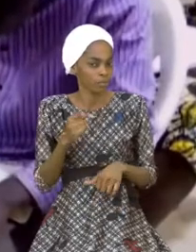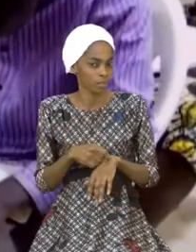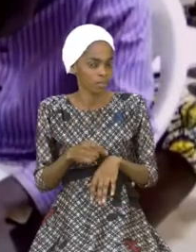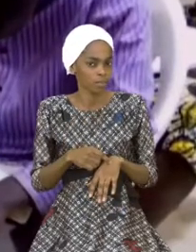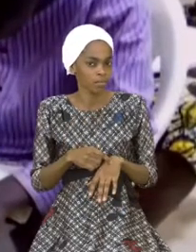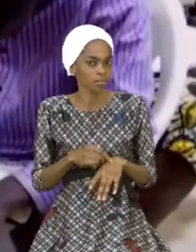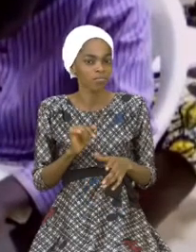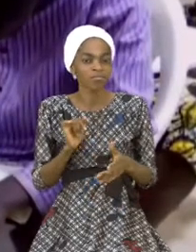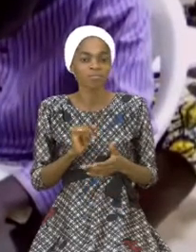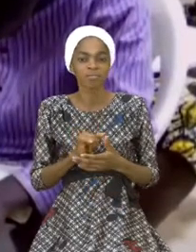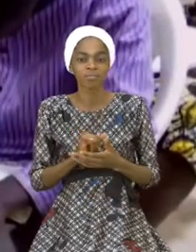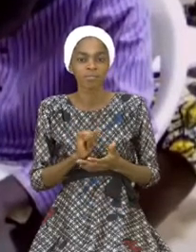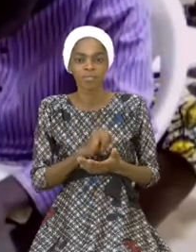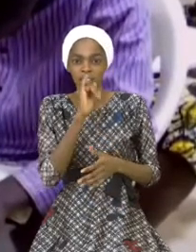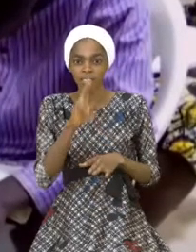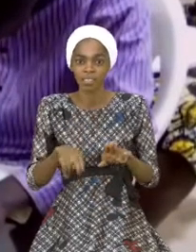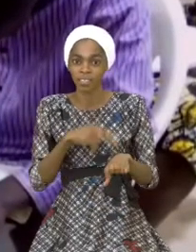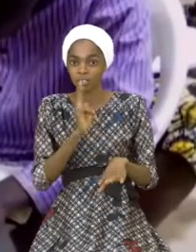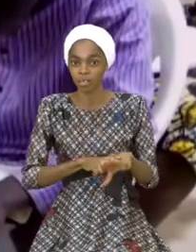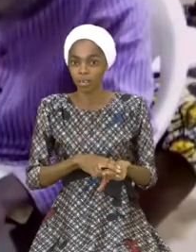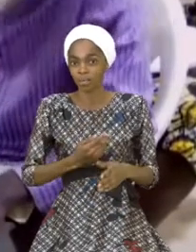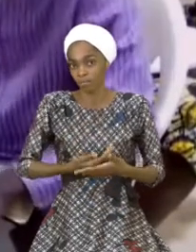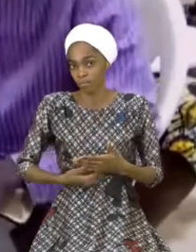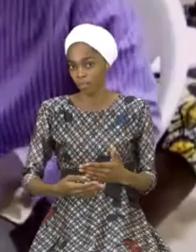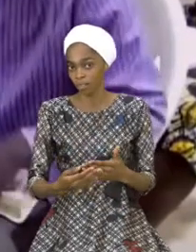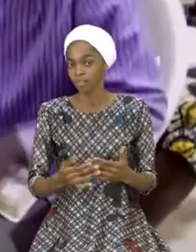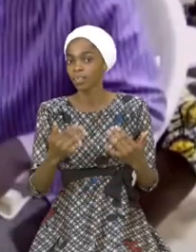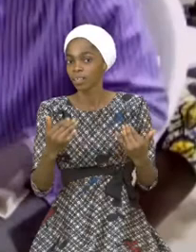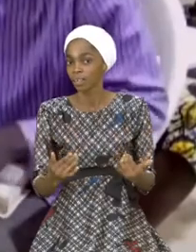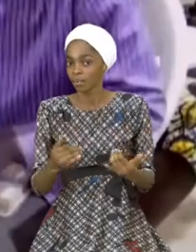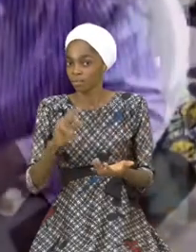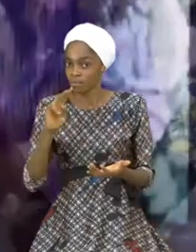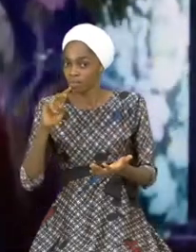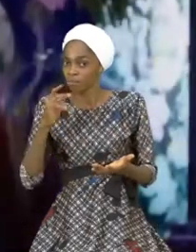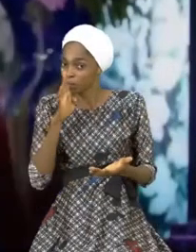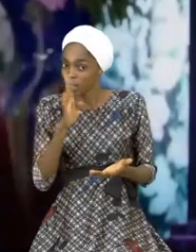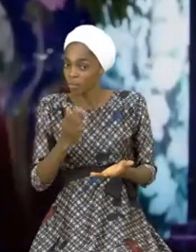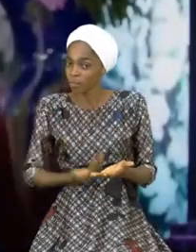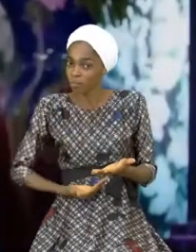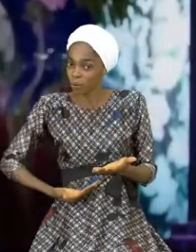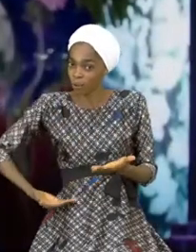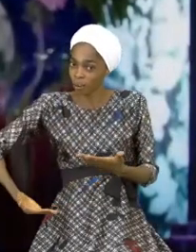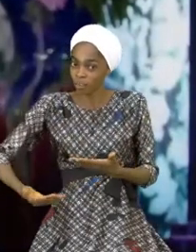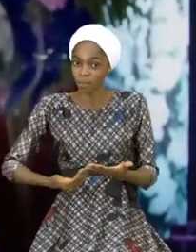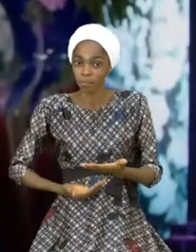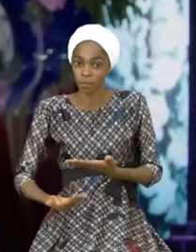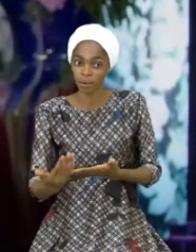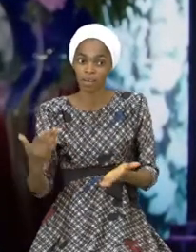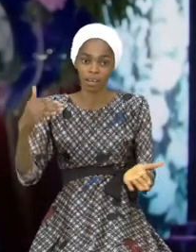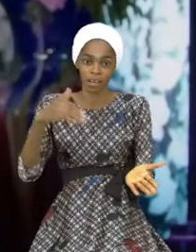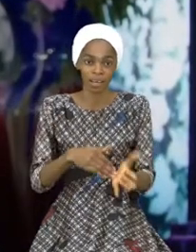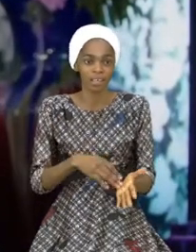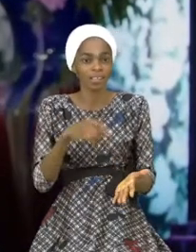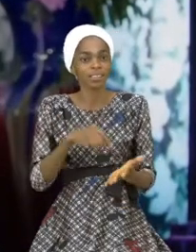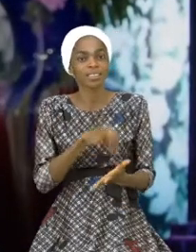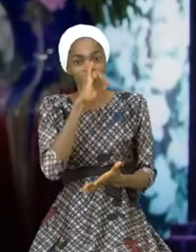the natural birth. But now being born again. This is the new